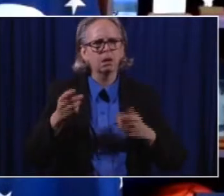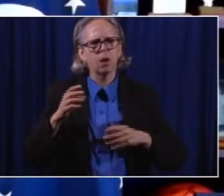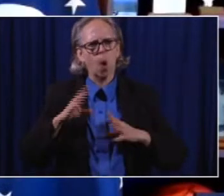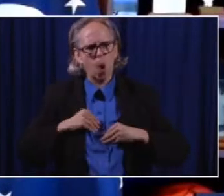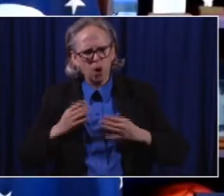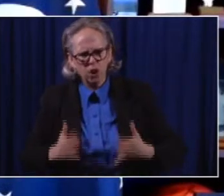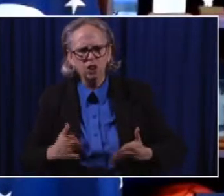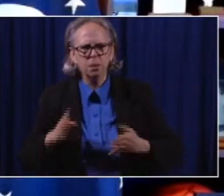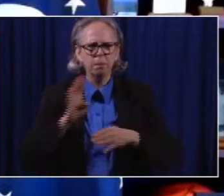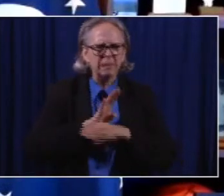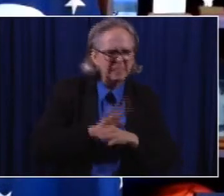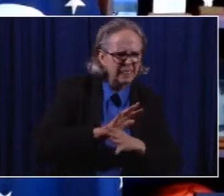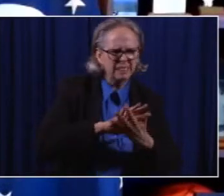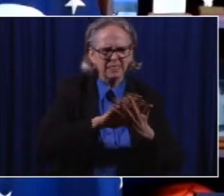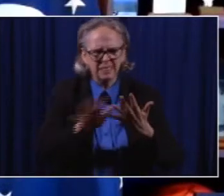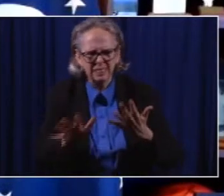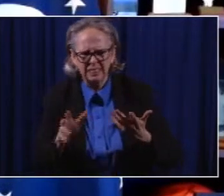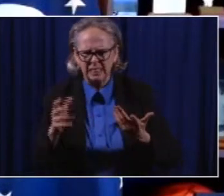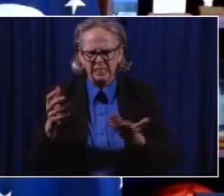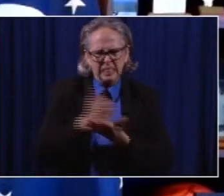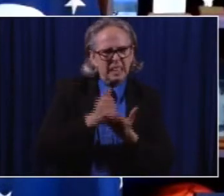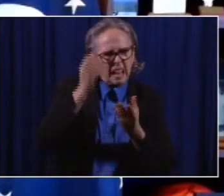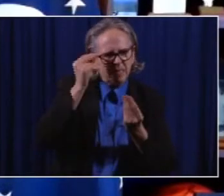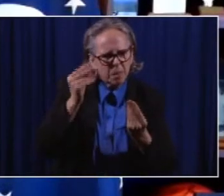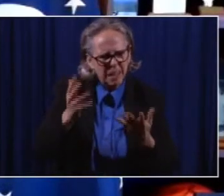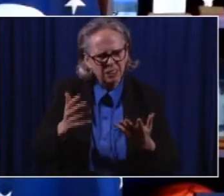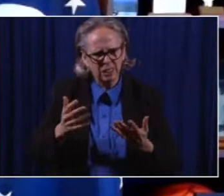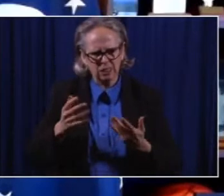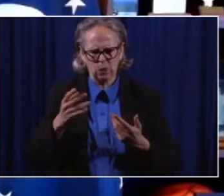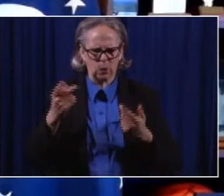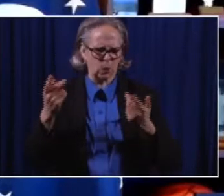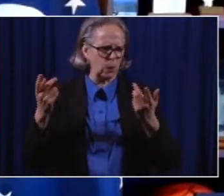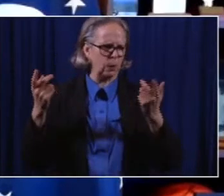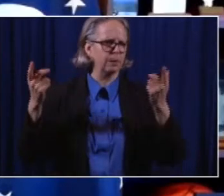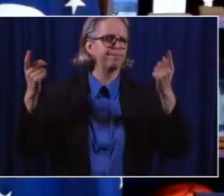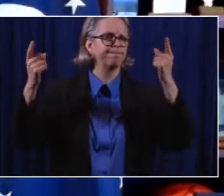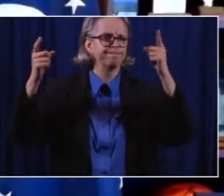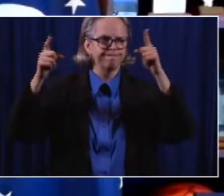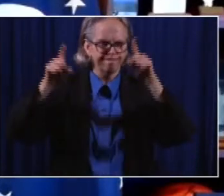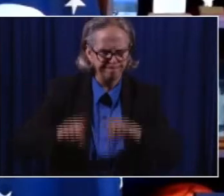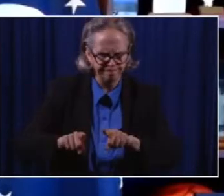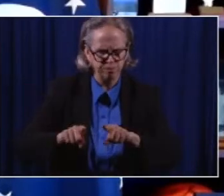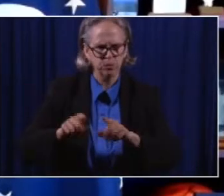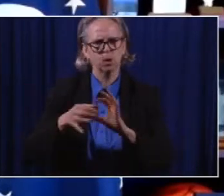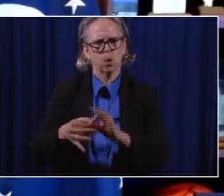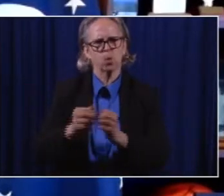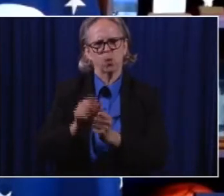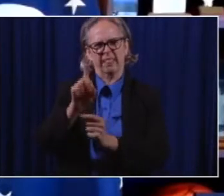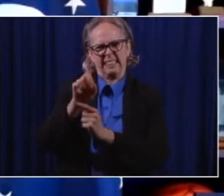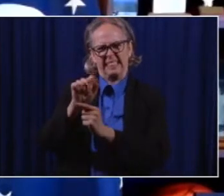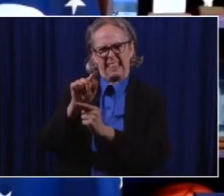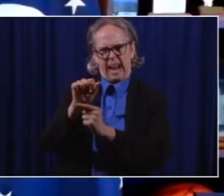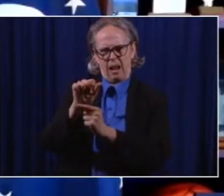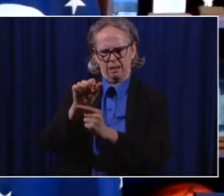get the best information and try to get on the same page with the data that we are both looking at as we work through this